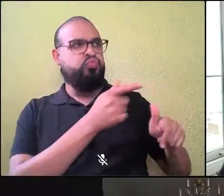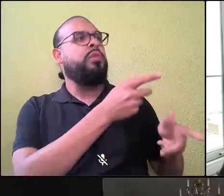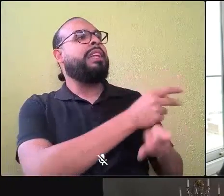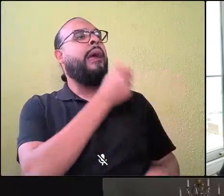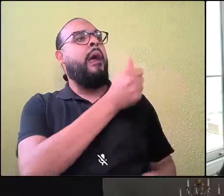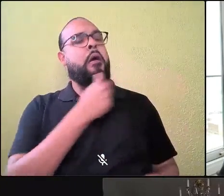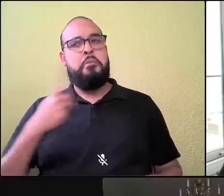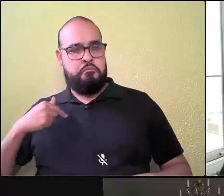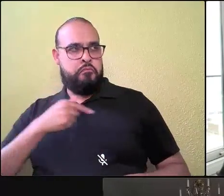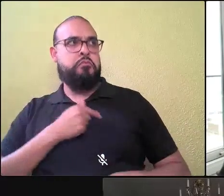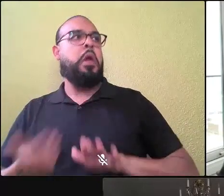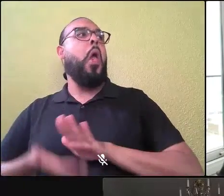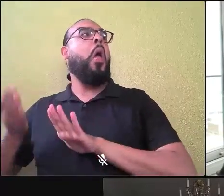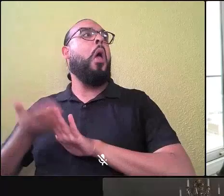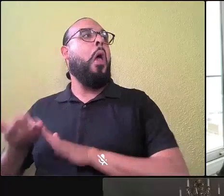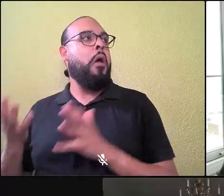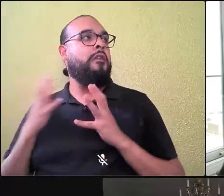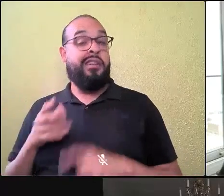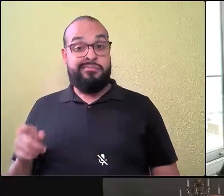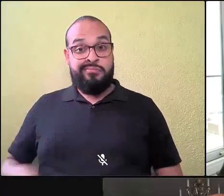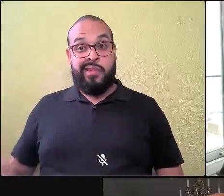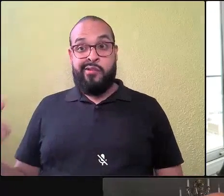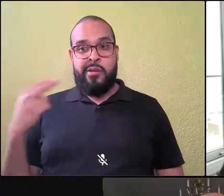with just in the situation overall.